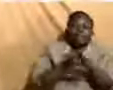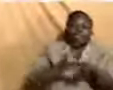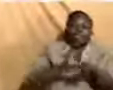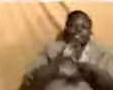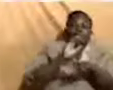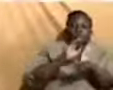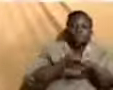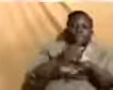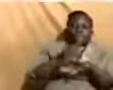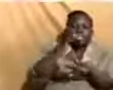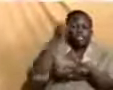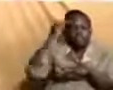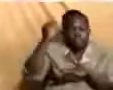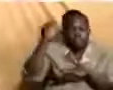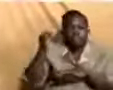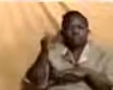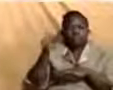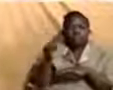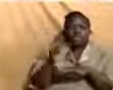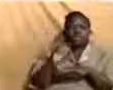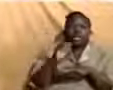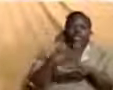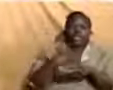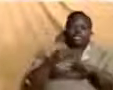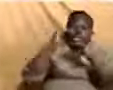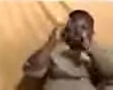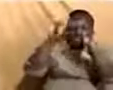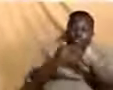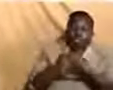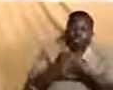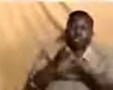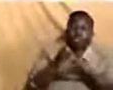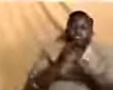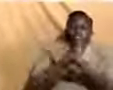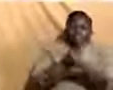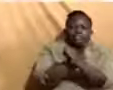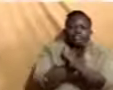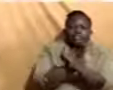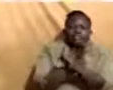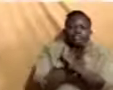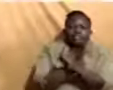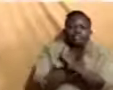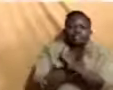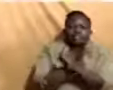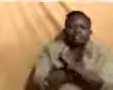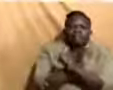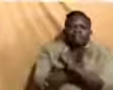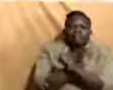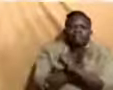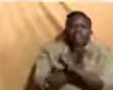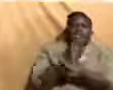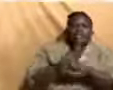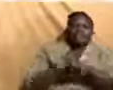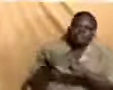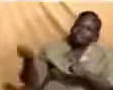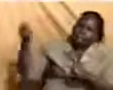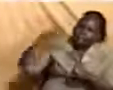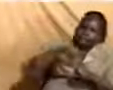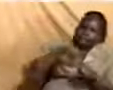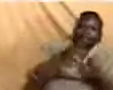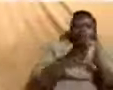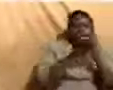be proceeded against. So we reduced his immunity. Very consciously we did that. When it comes to